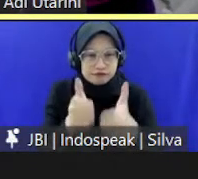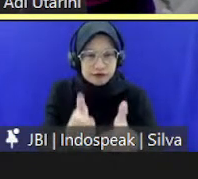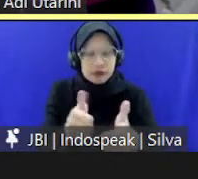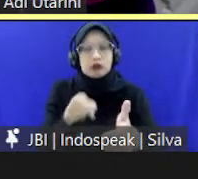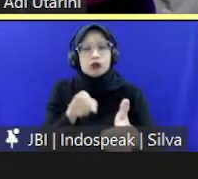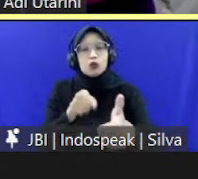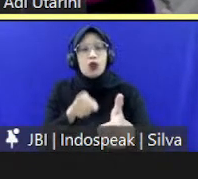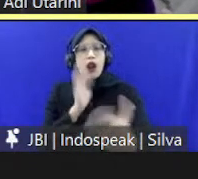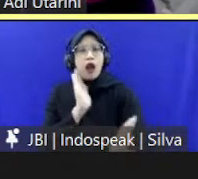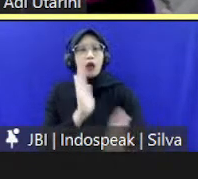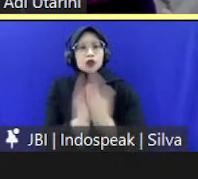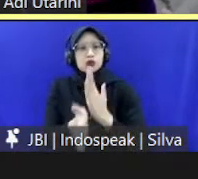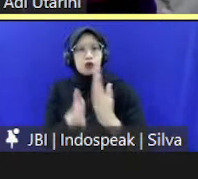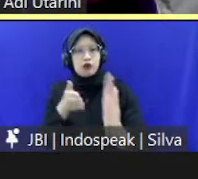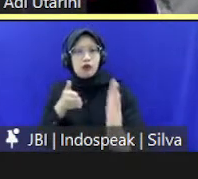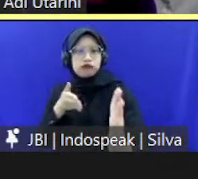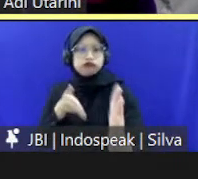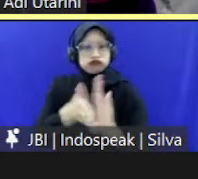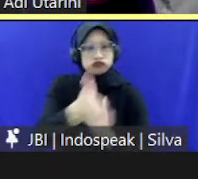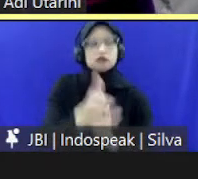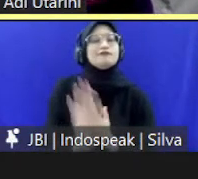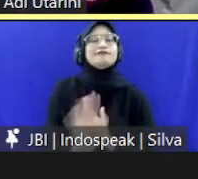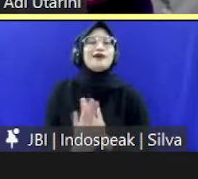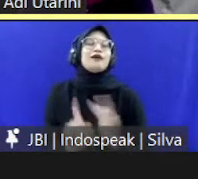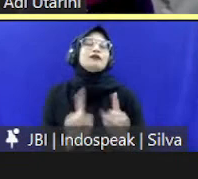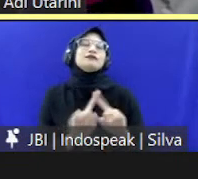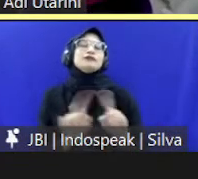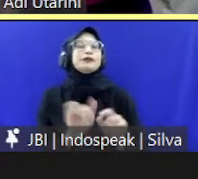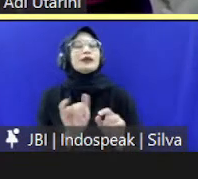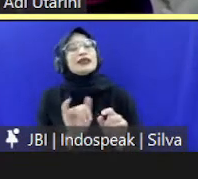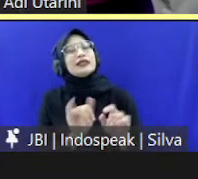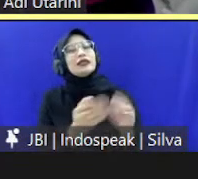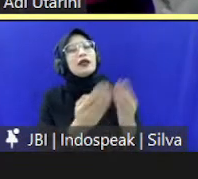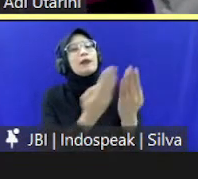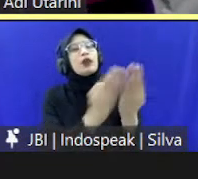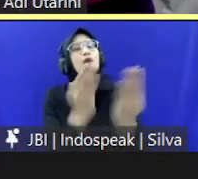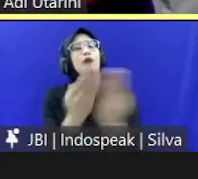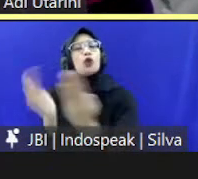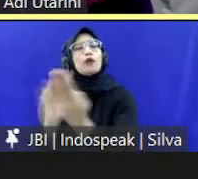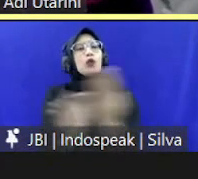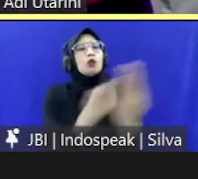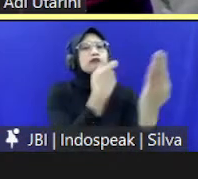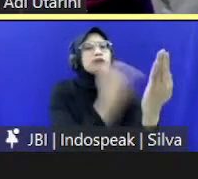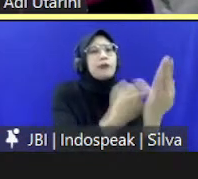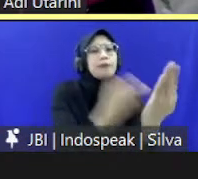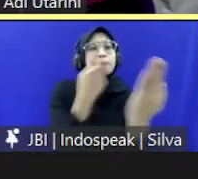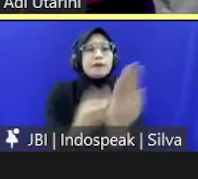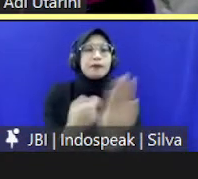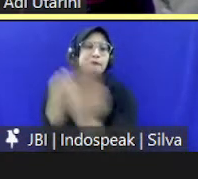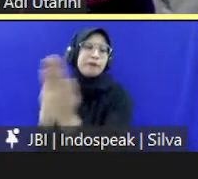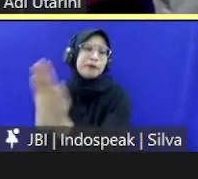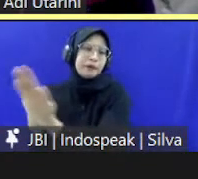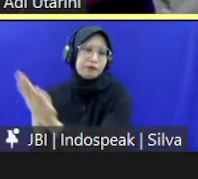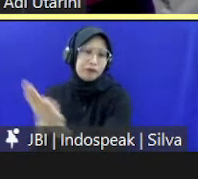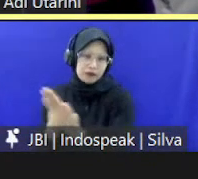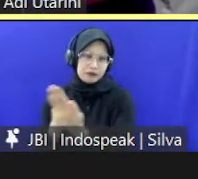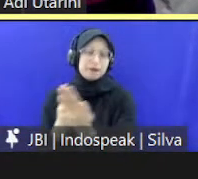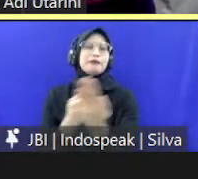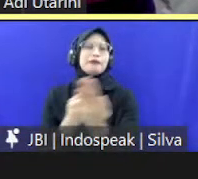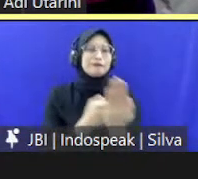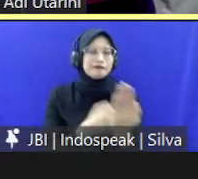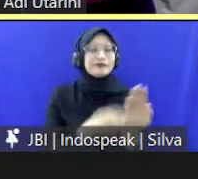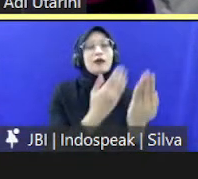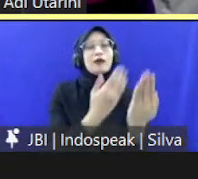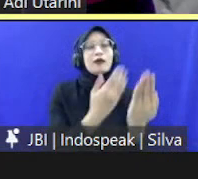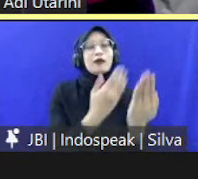process. There are so many doors we need to knock at both the central and the provincial level. And with our passion, we